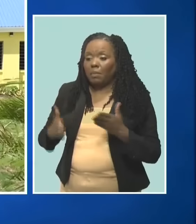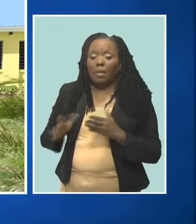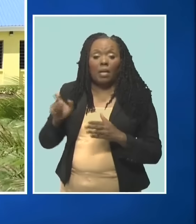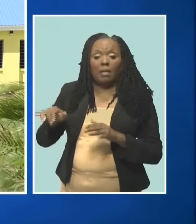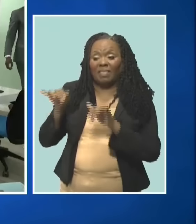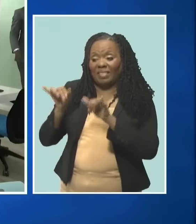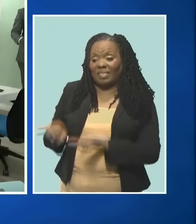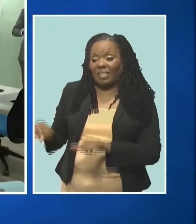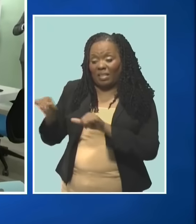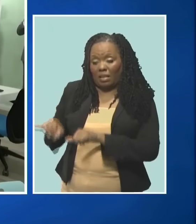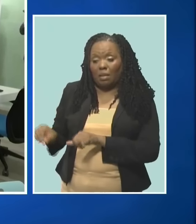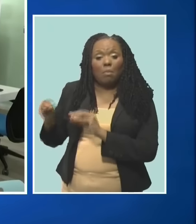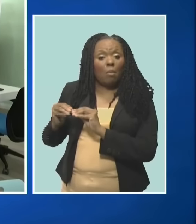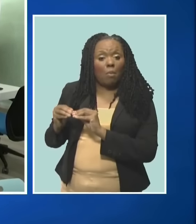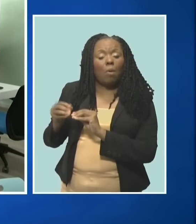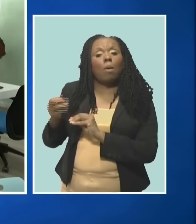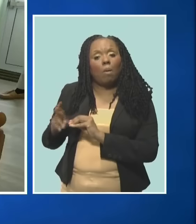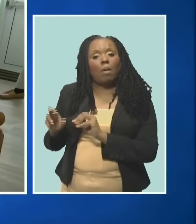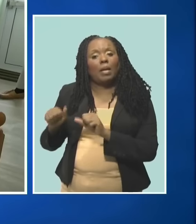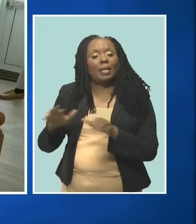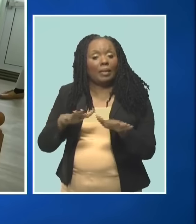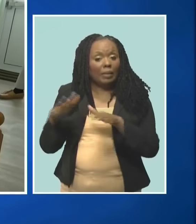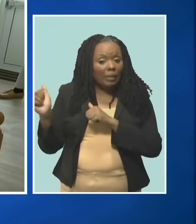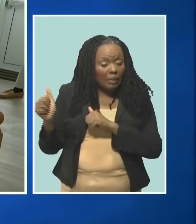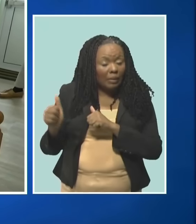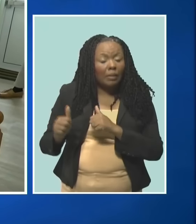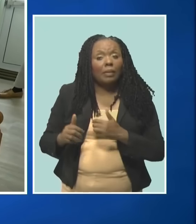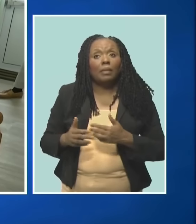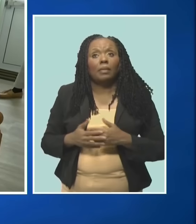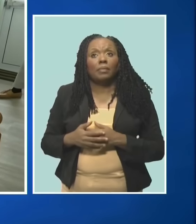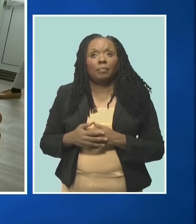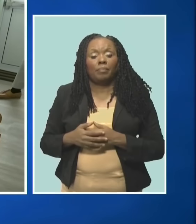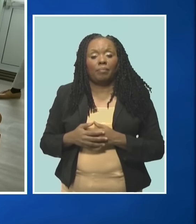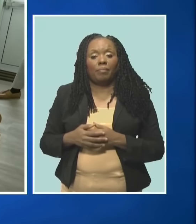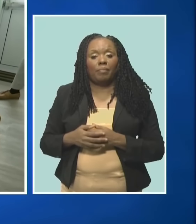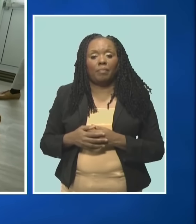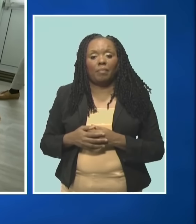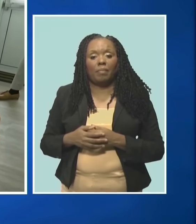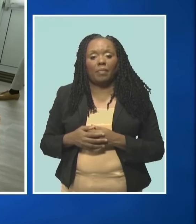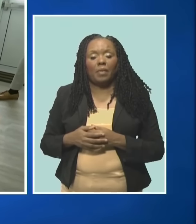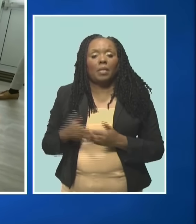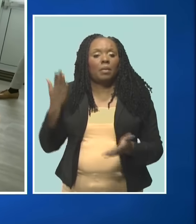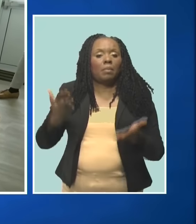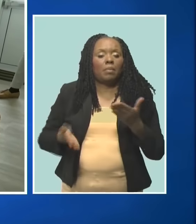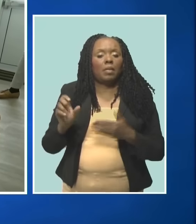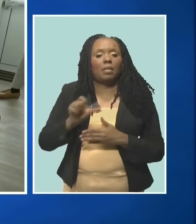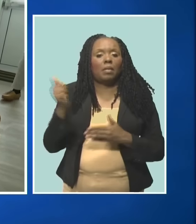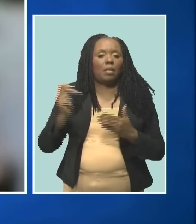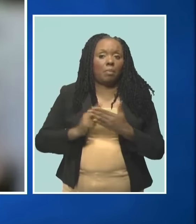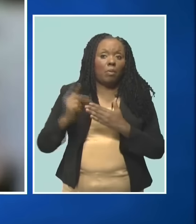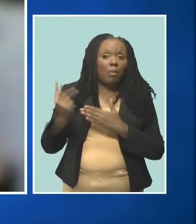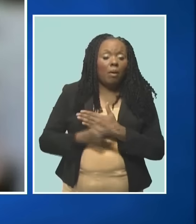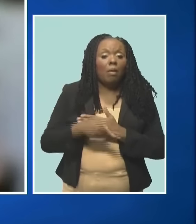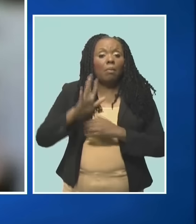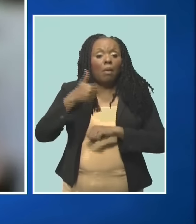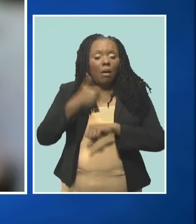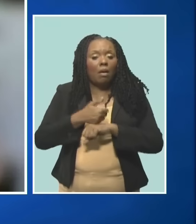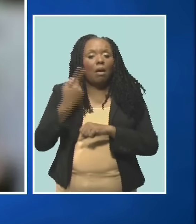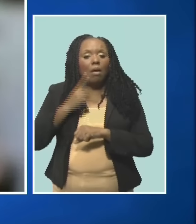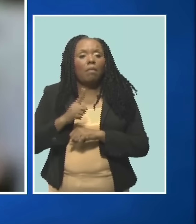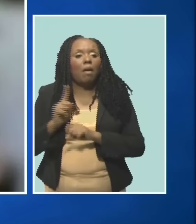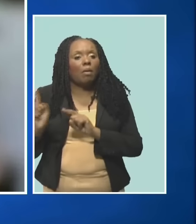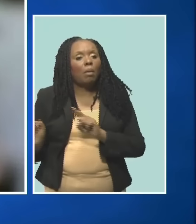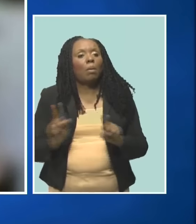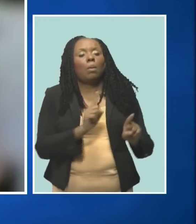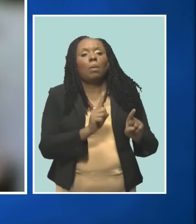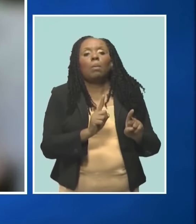in hospital, or they can be discharged, and that there is a care program, outpatient program that has been set up for them in terms